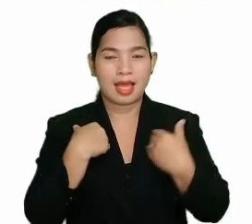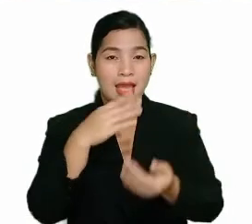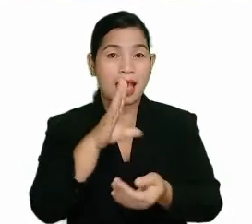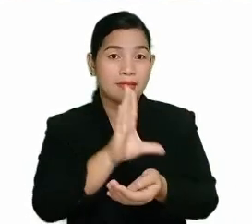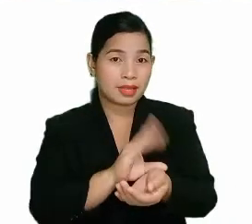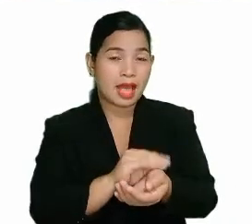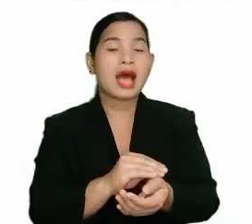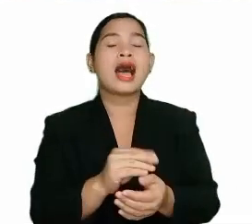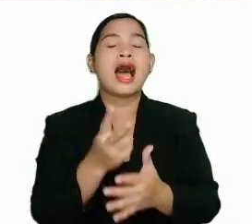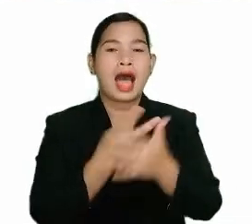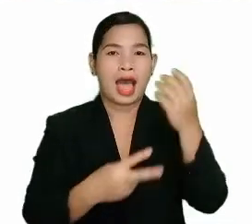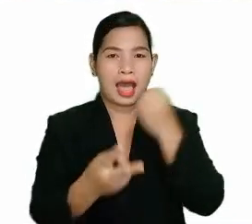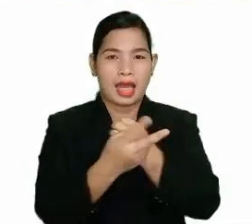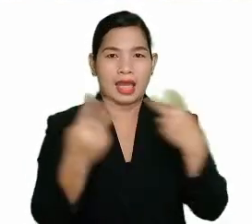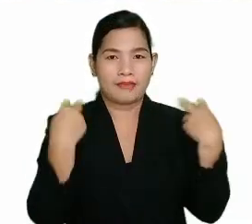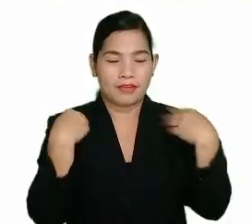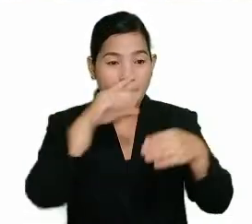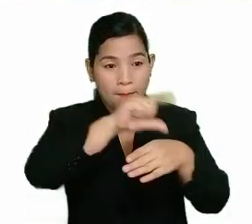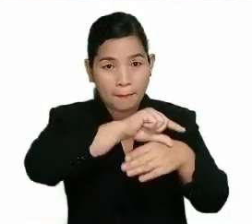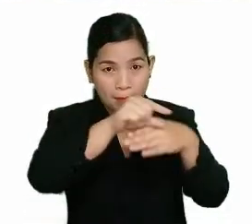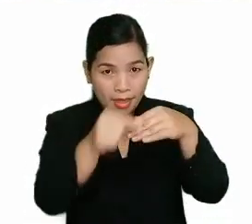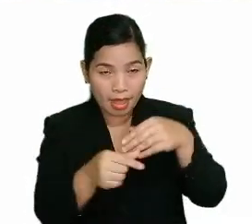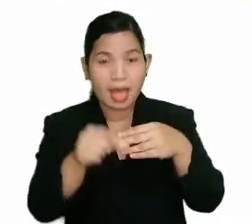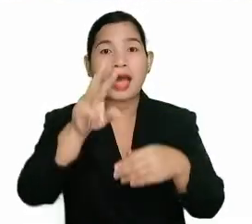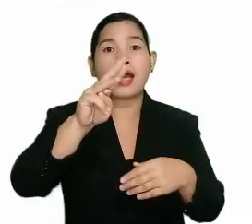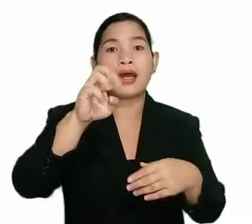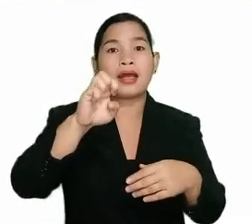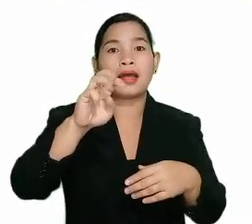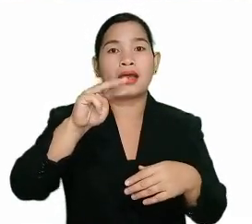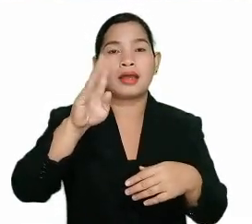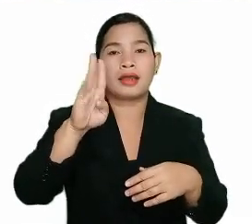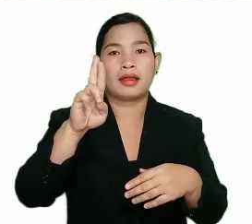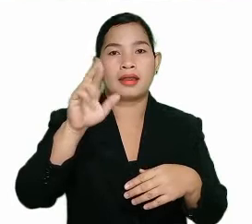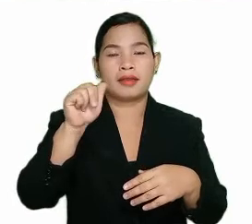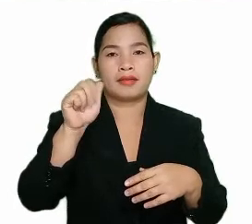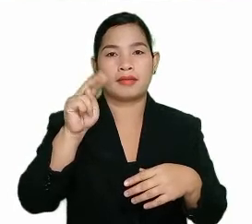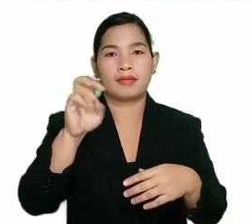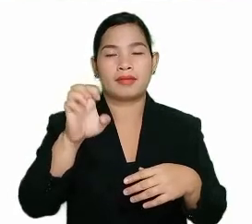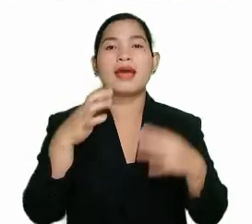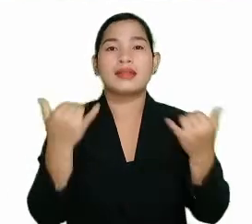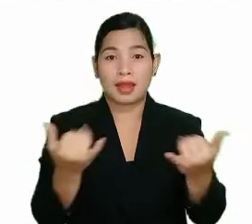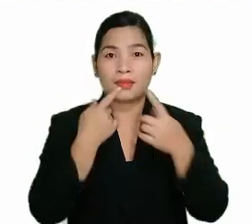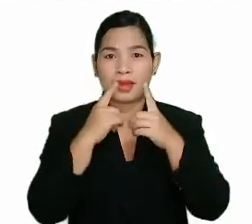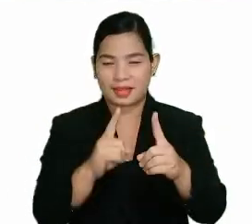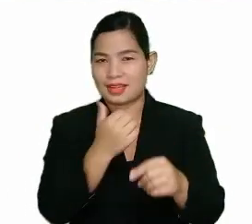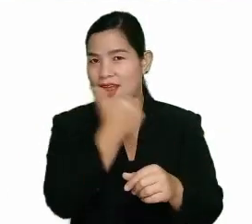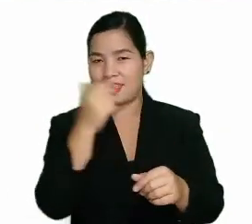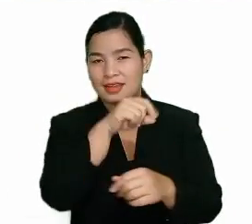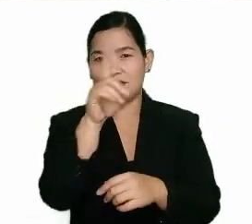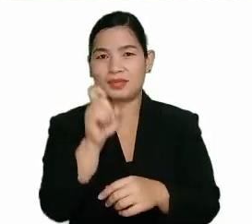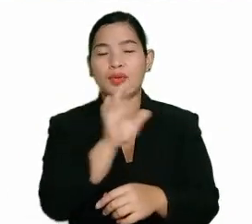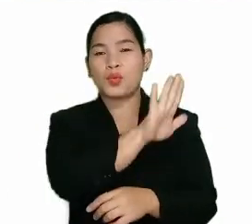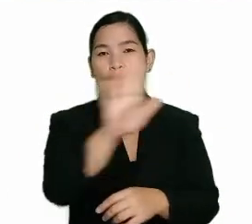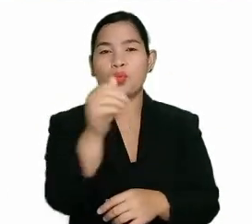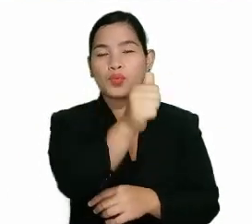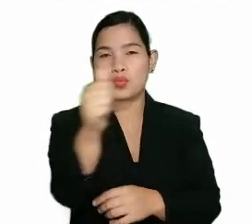cell membranes. Now it is time for you to answer the rest of the questions and let us try on your own.